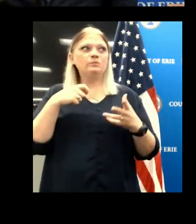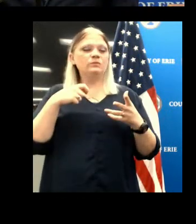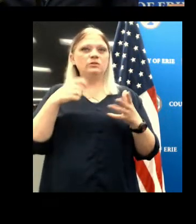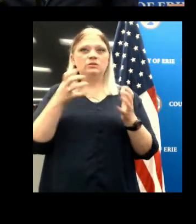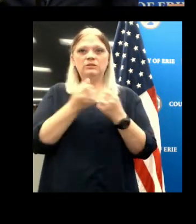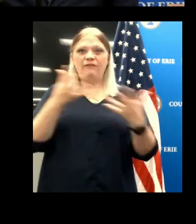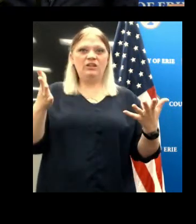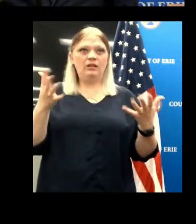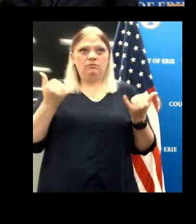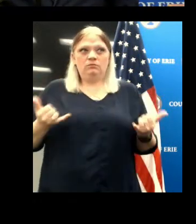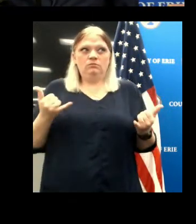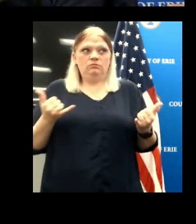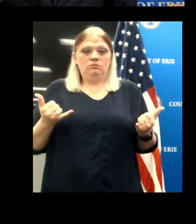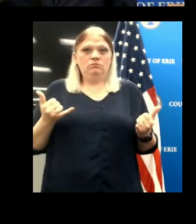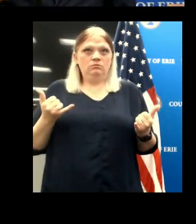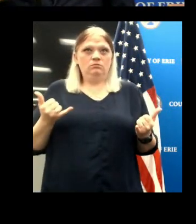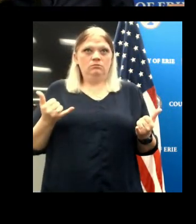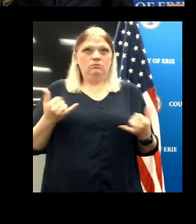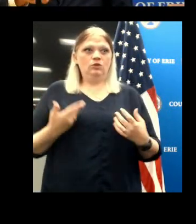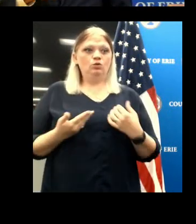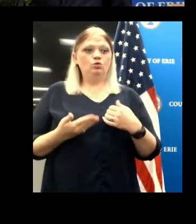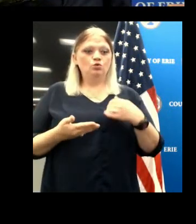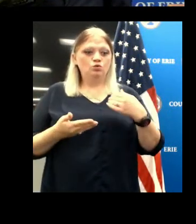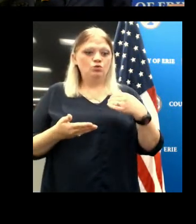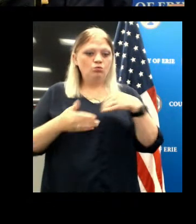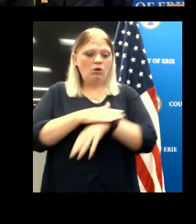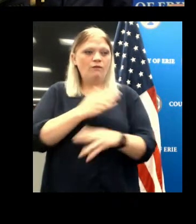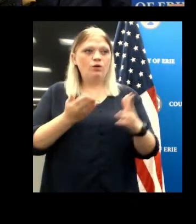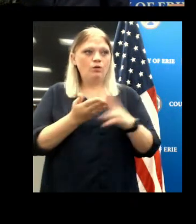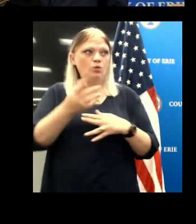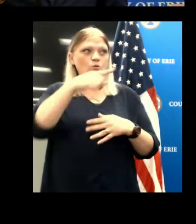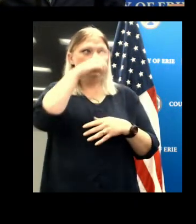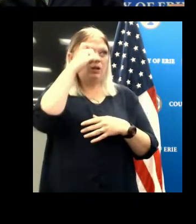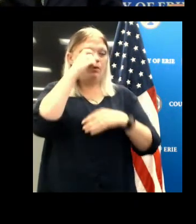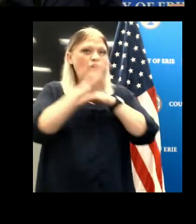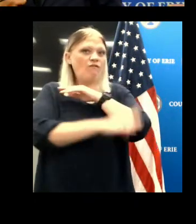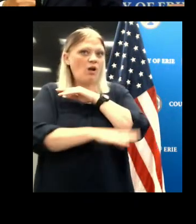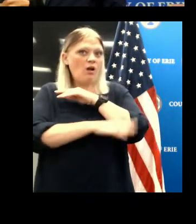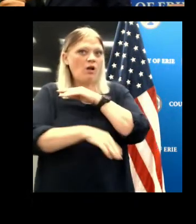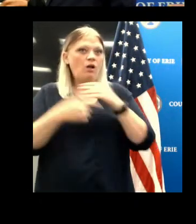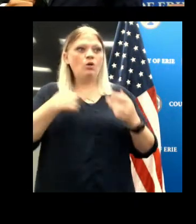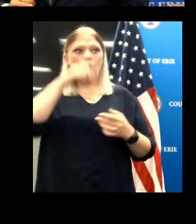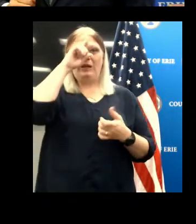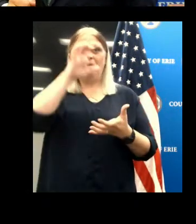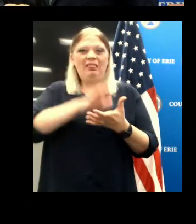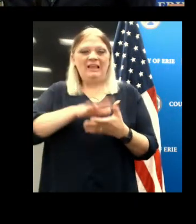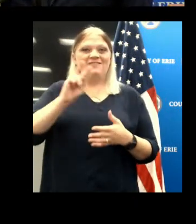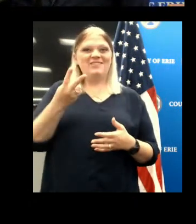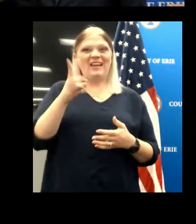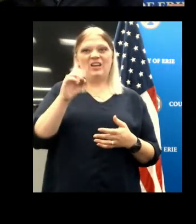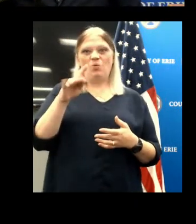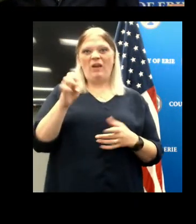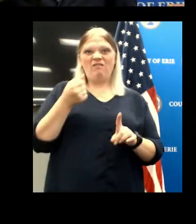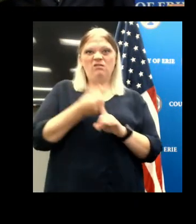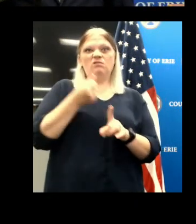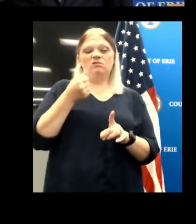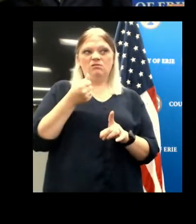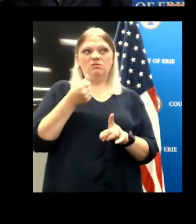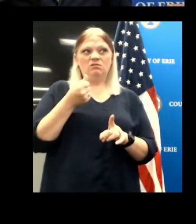hand at this point to cover us through the summer and the early fall for when we believe there will be a second wave. We are